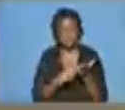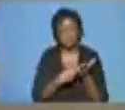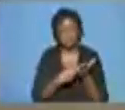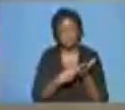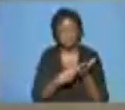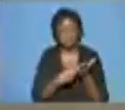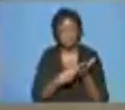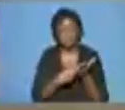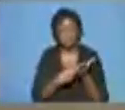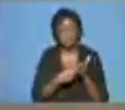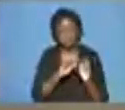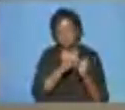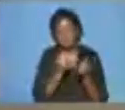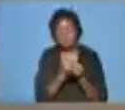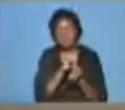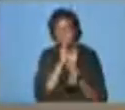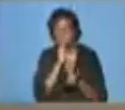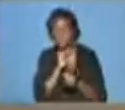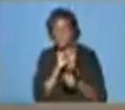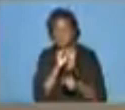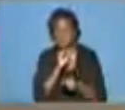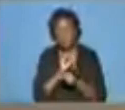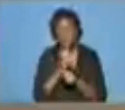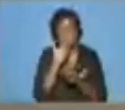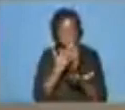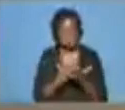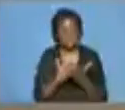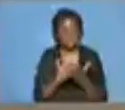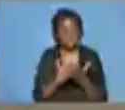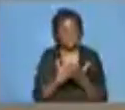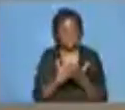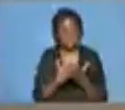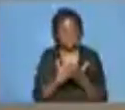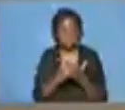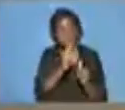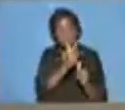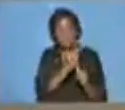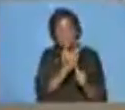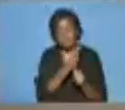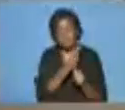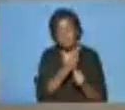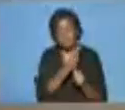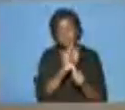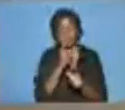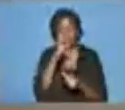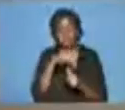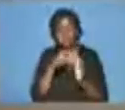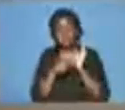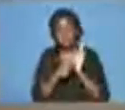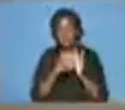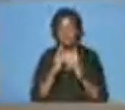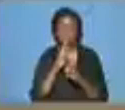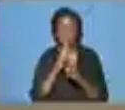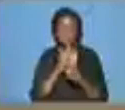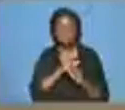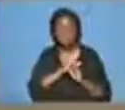Was ineffective that was in place. That was the one that was put in place through Inland Revenue. And the third component was we needed to show that we were actually